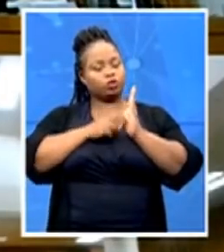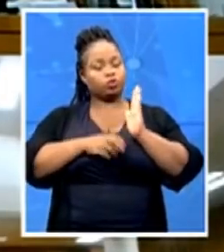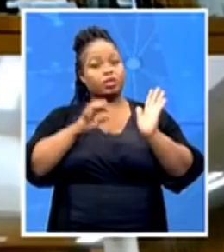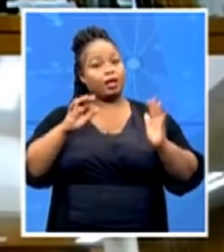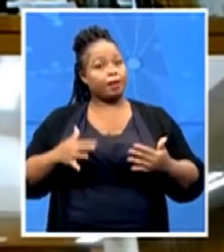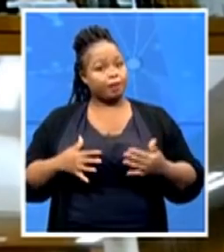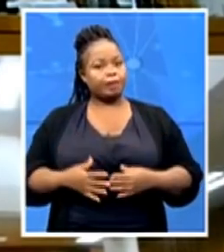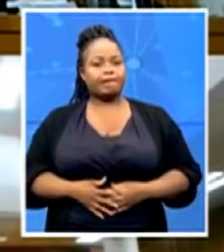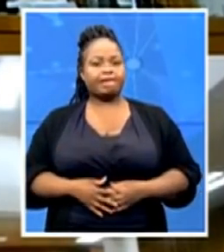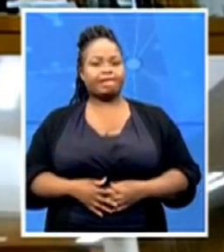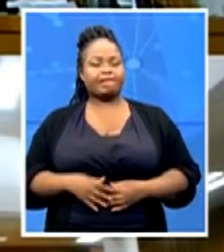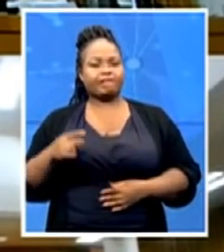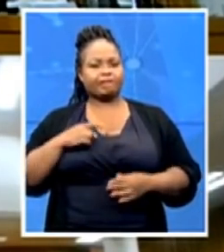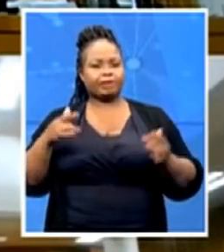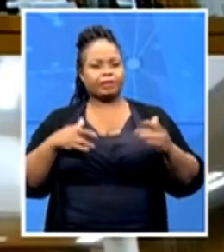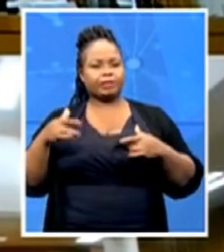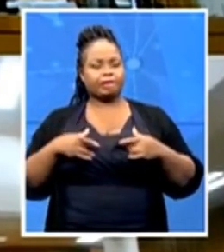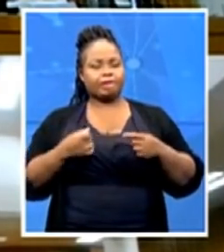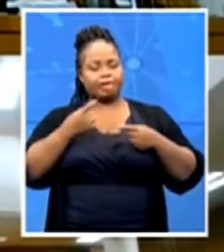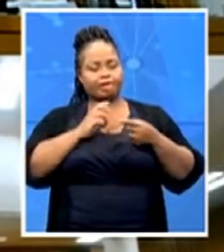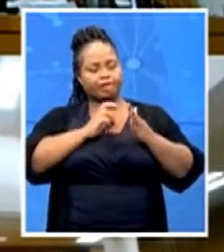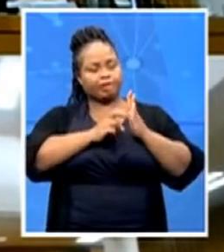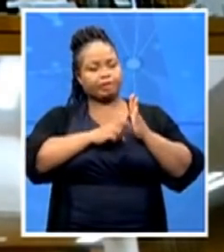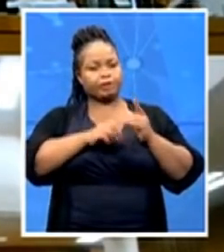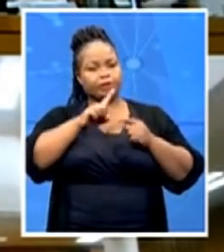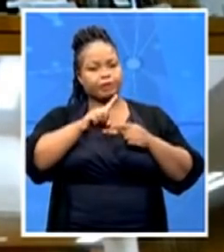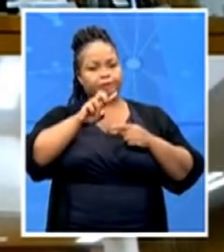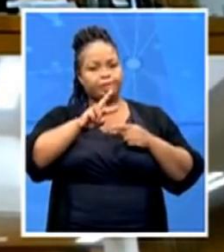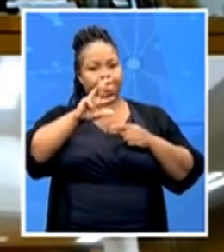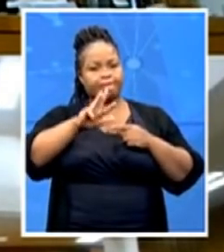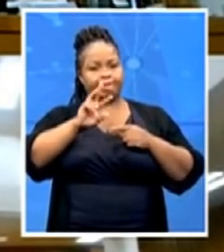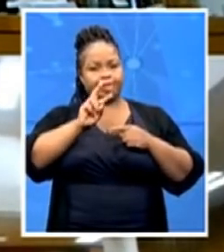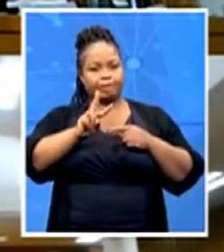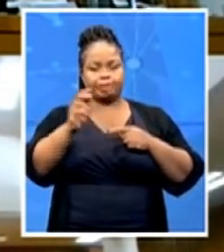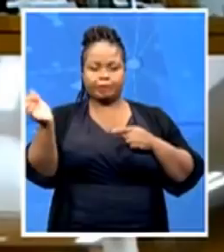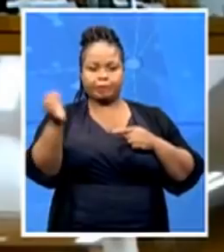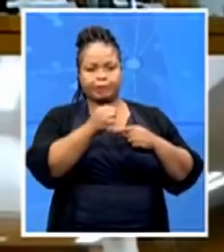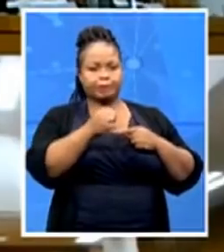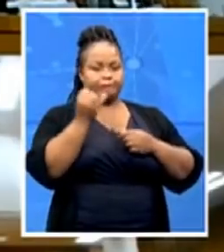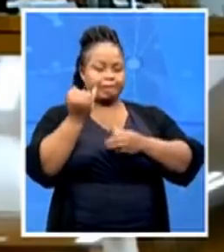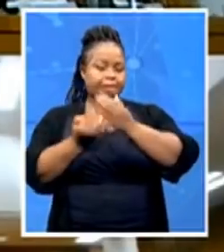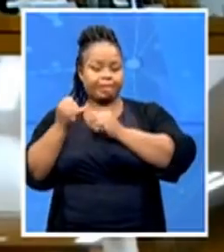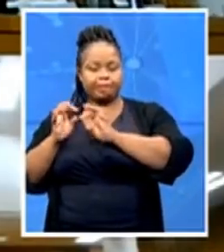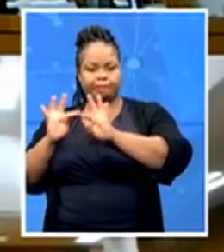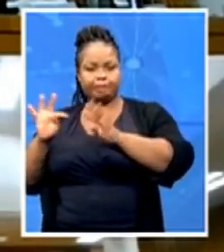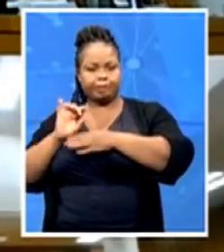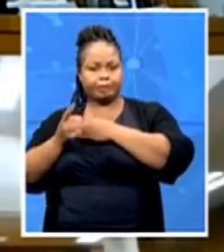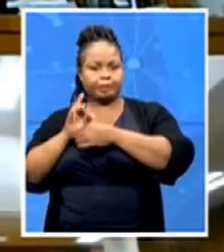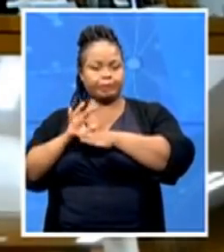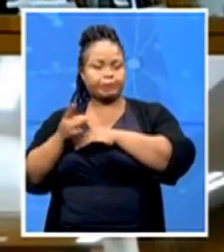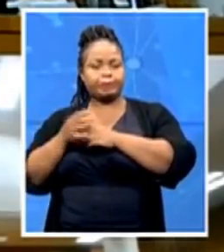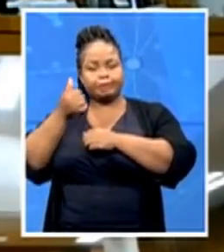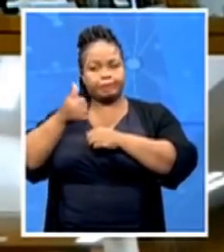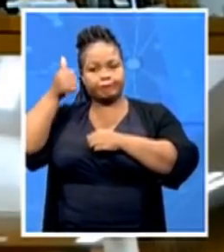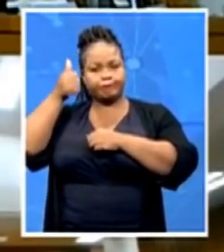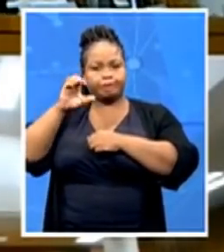in Rule 129V for a judge to be appointed to the independent panel in consultation with the Chief Justice. And the contention is that